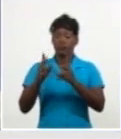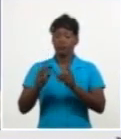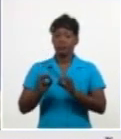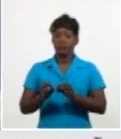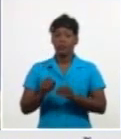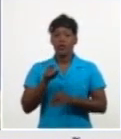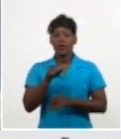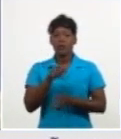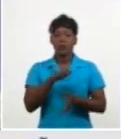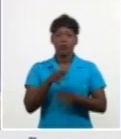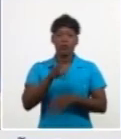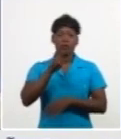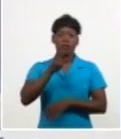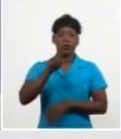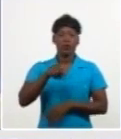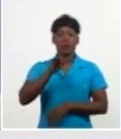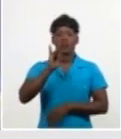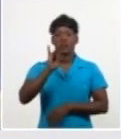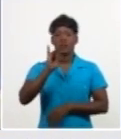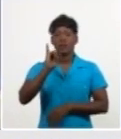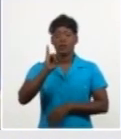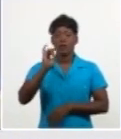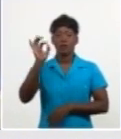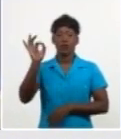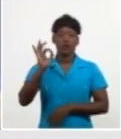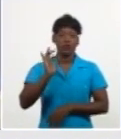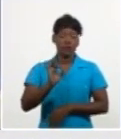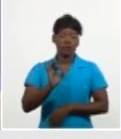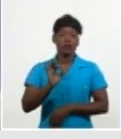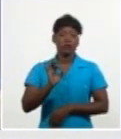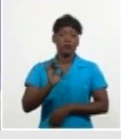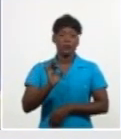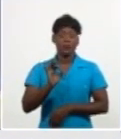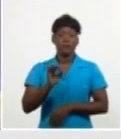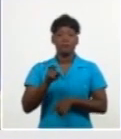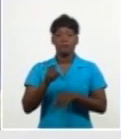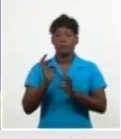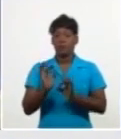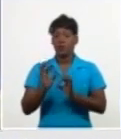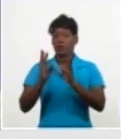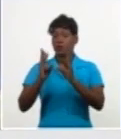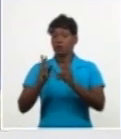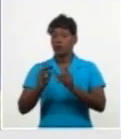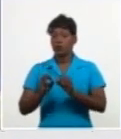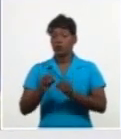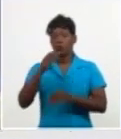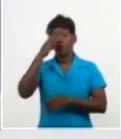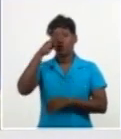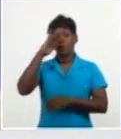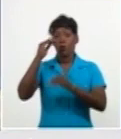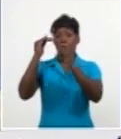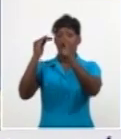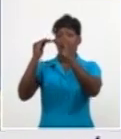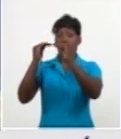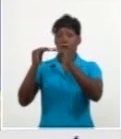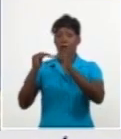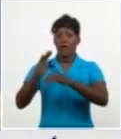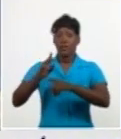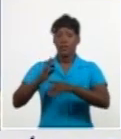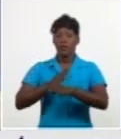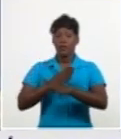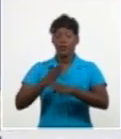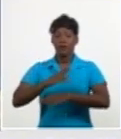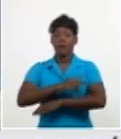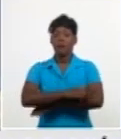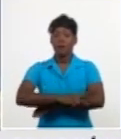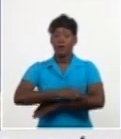3.76%. And with this lethality, Cuba ranks at the 18th place